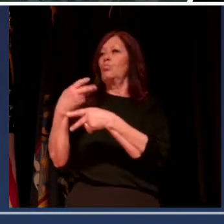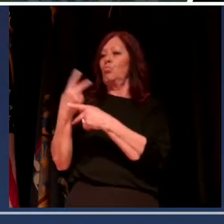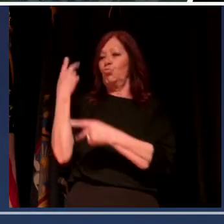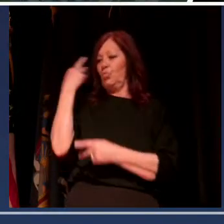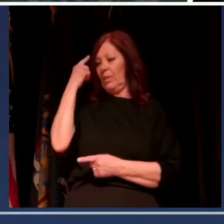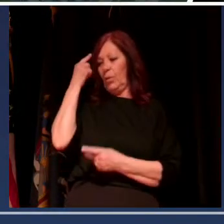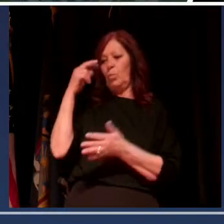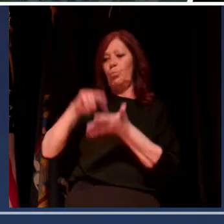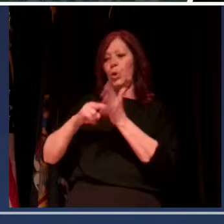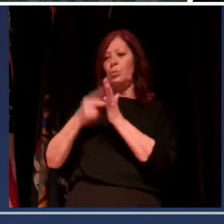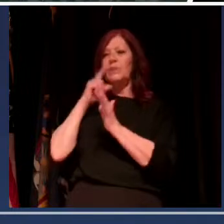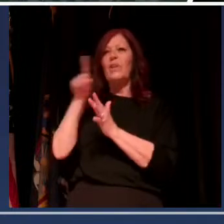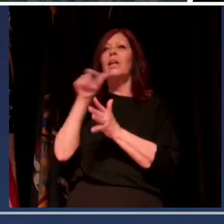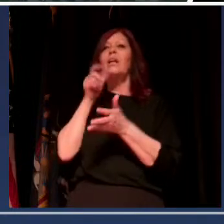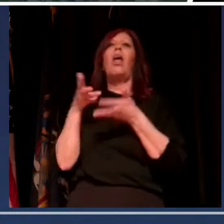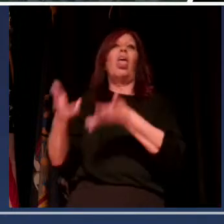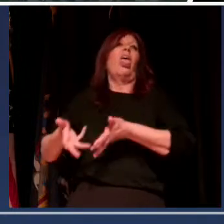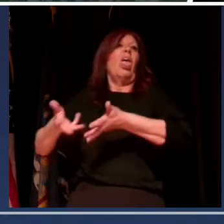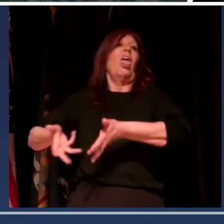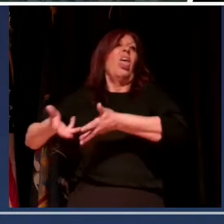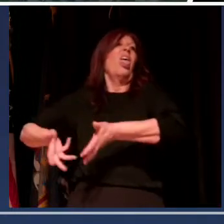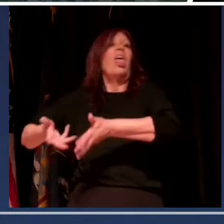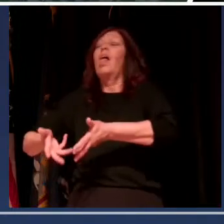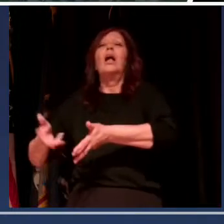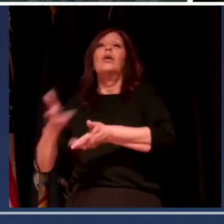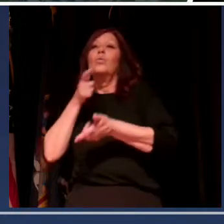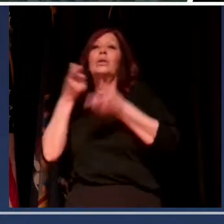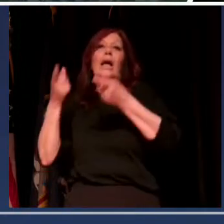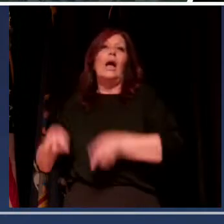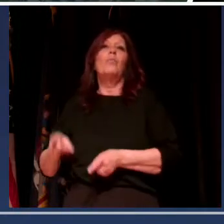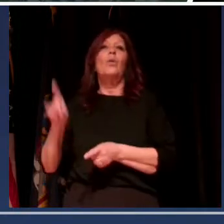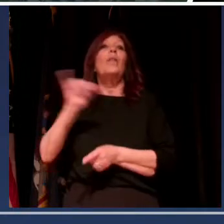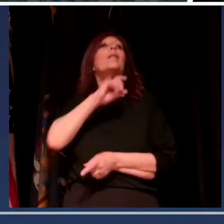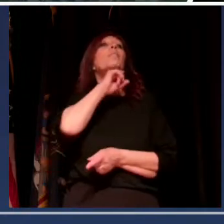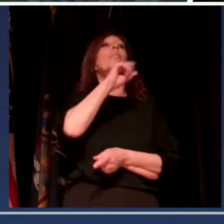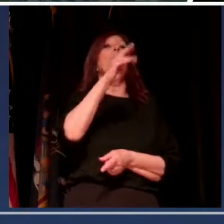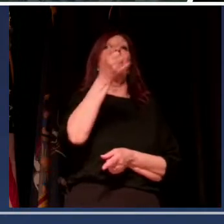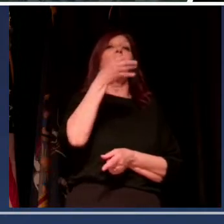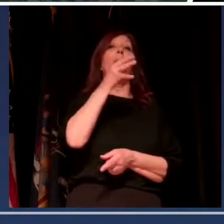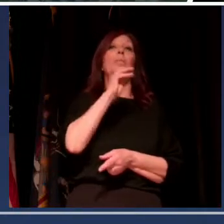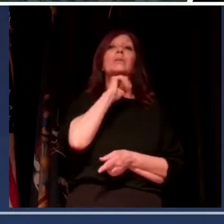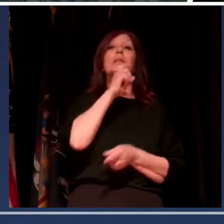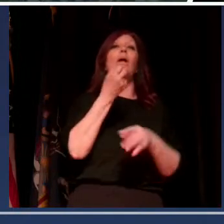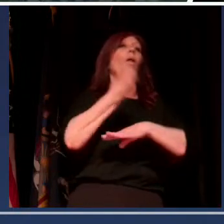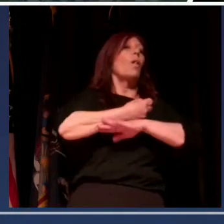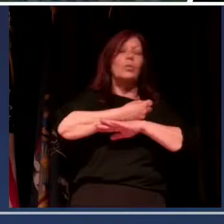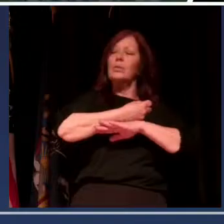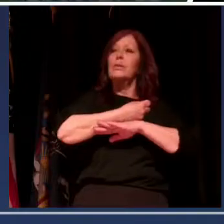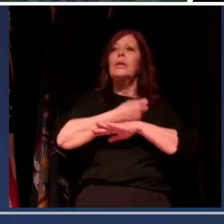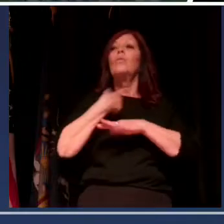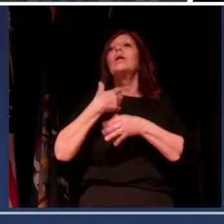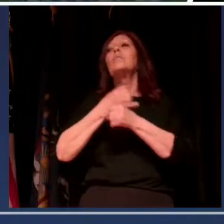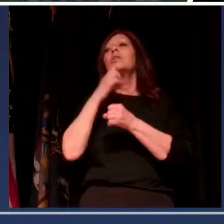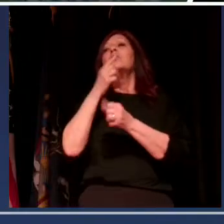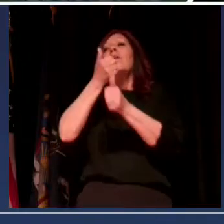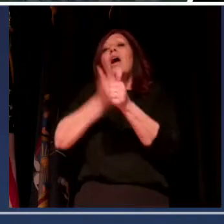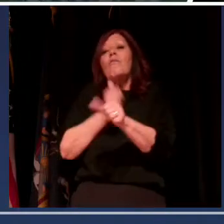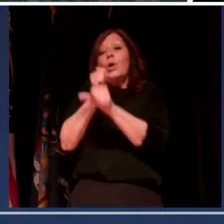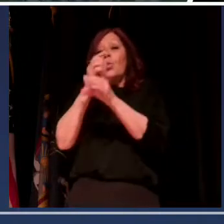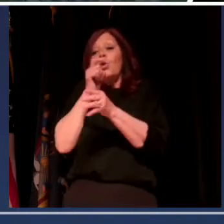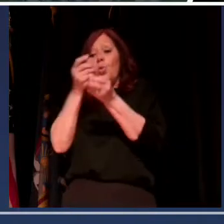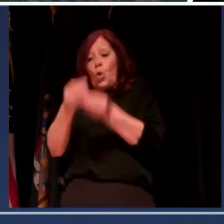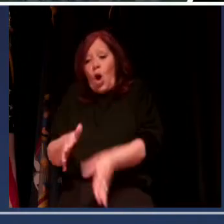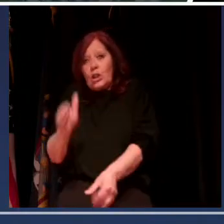not let it rot, as occurred in the 1980s when Bethlehem Steel closed. We also need to ensure that every worker who lost their job